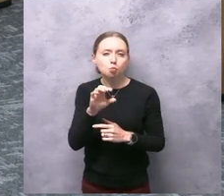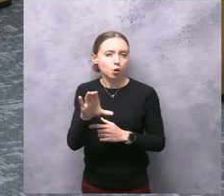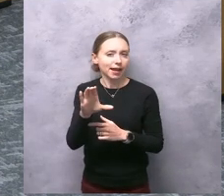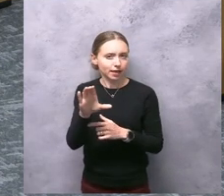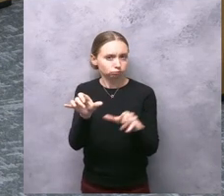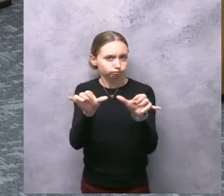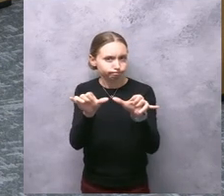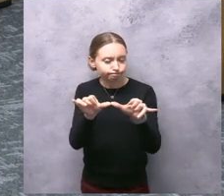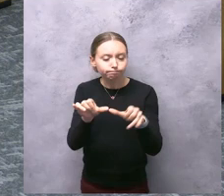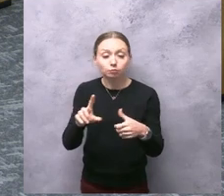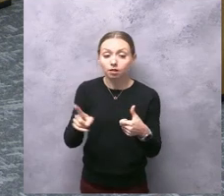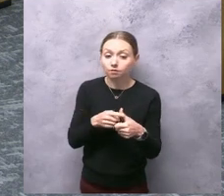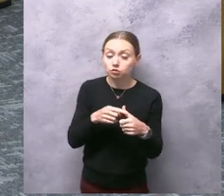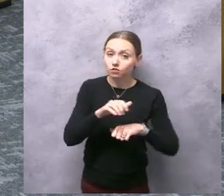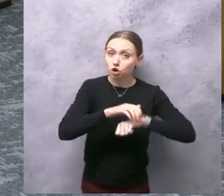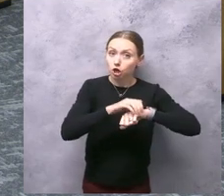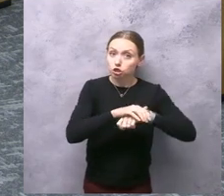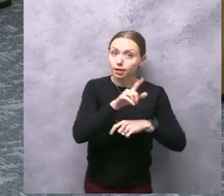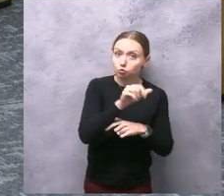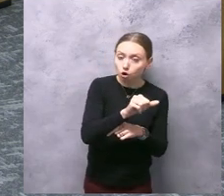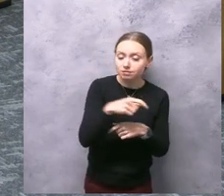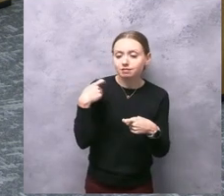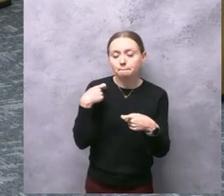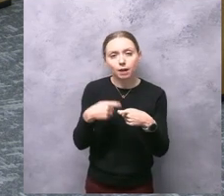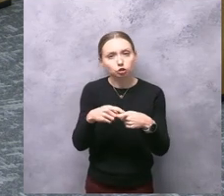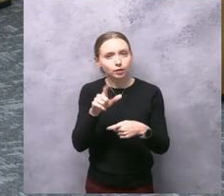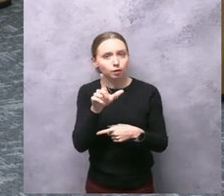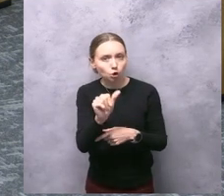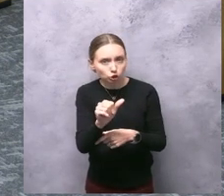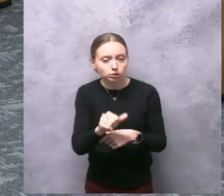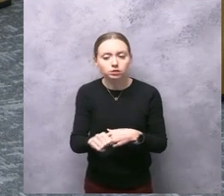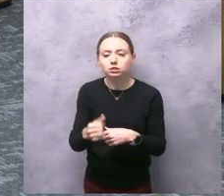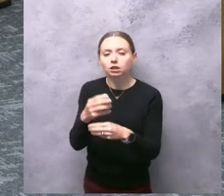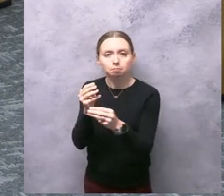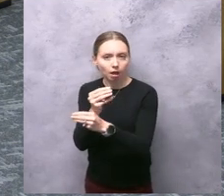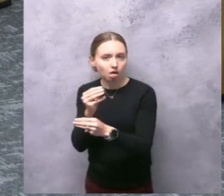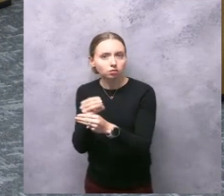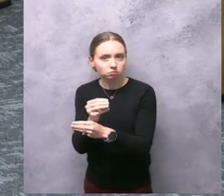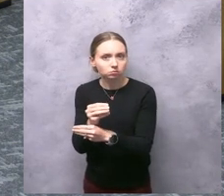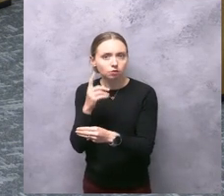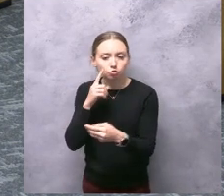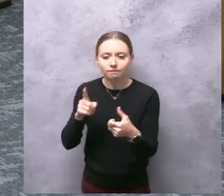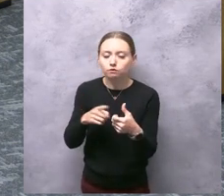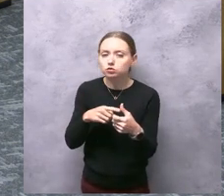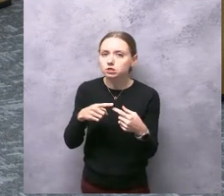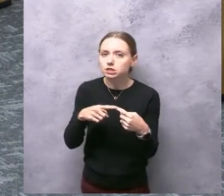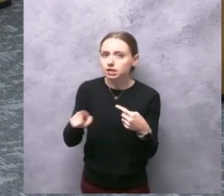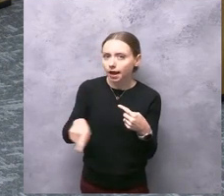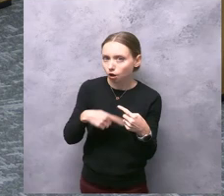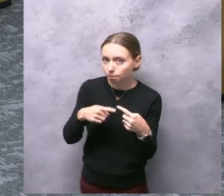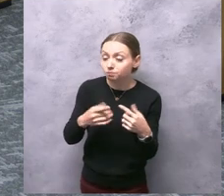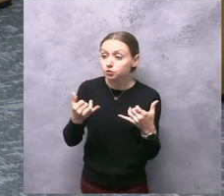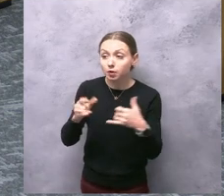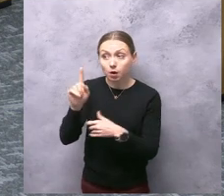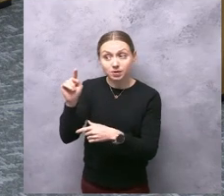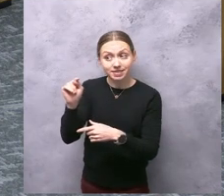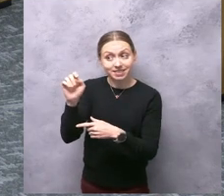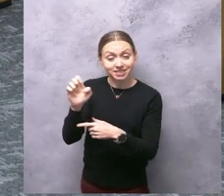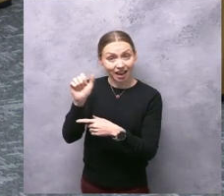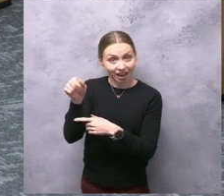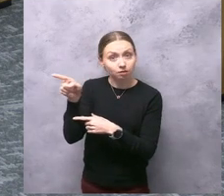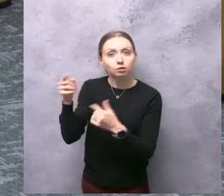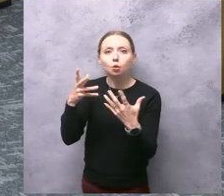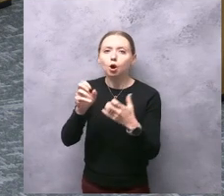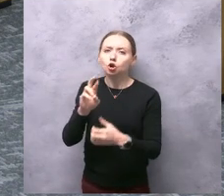first doing is English language arts, Spanish language arts, and math for this first cycle. Now TEA is going out for an